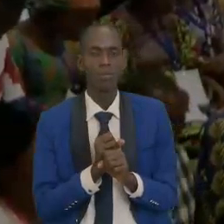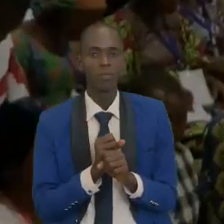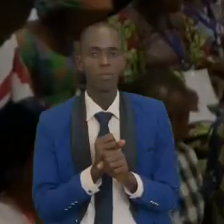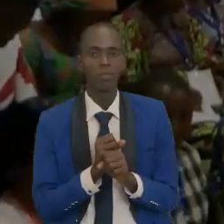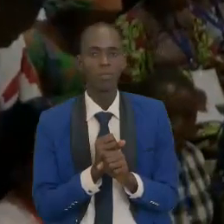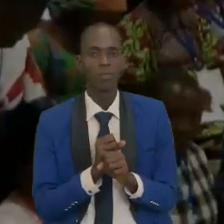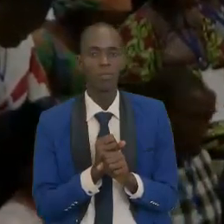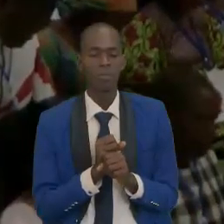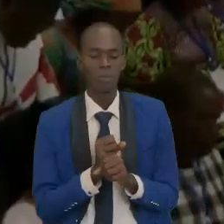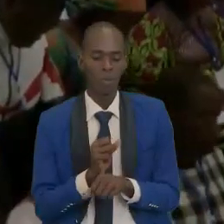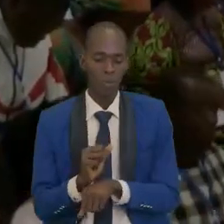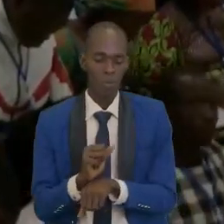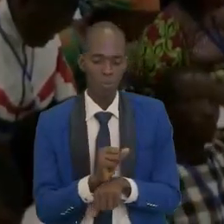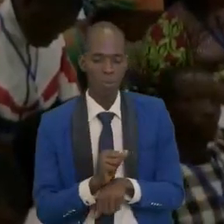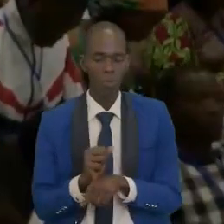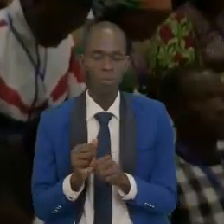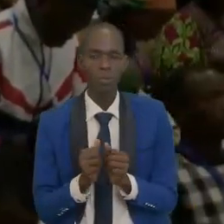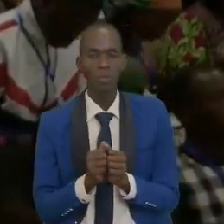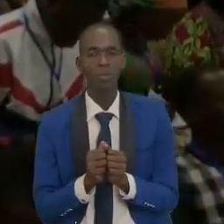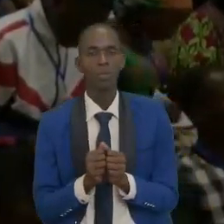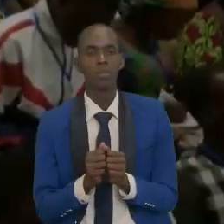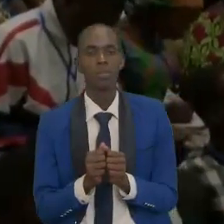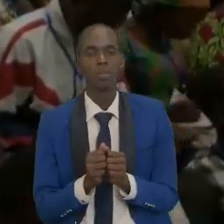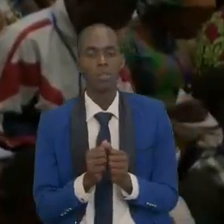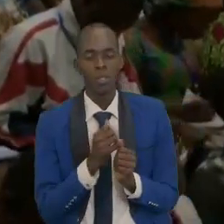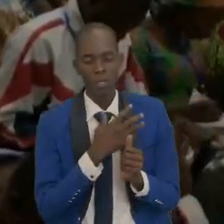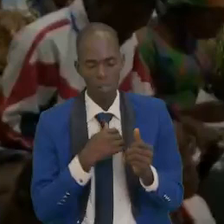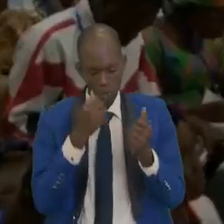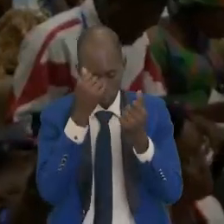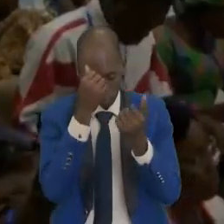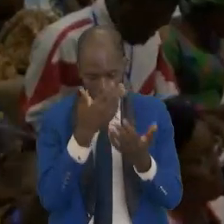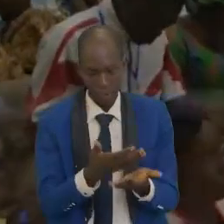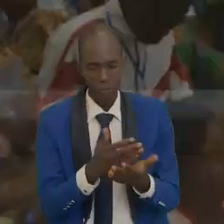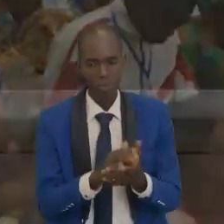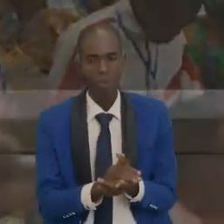or preach obey obtain